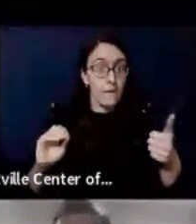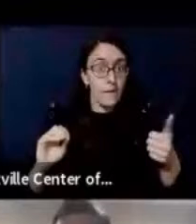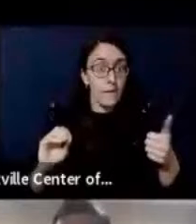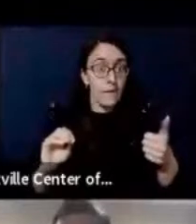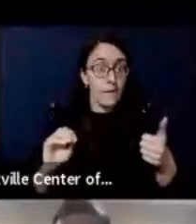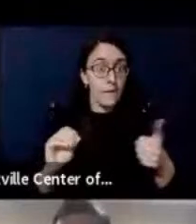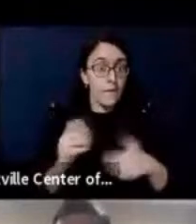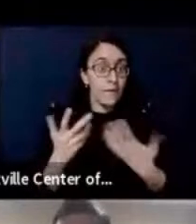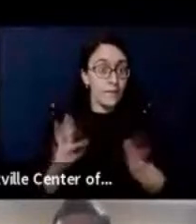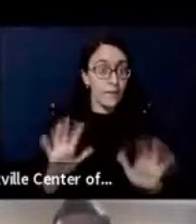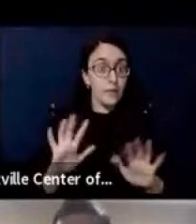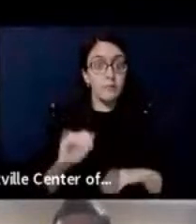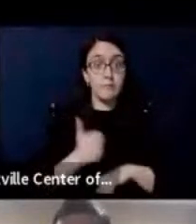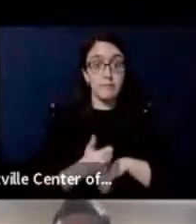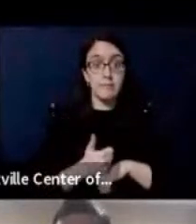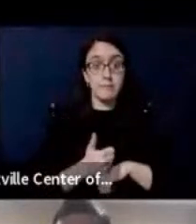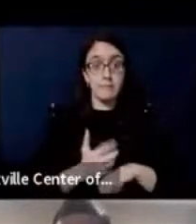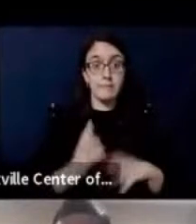set the agenda.